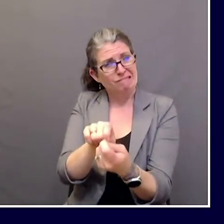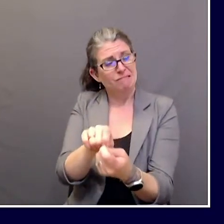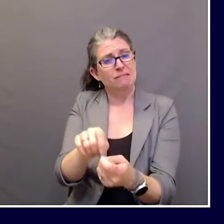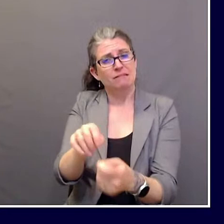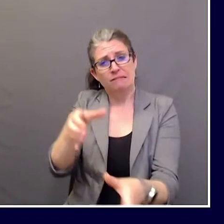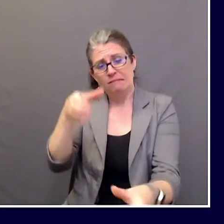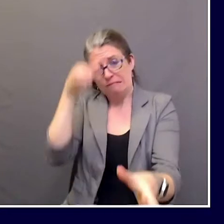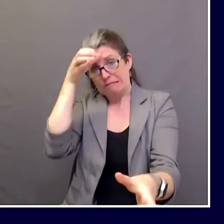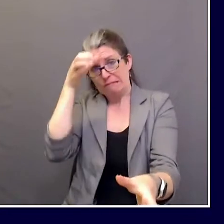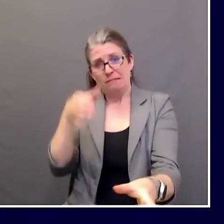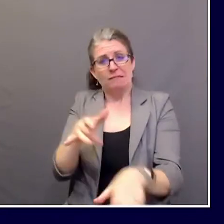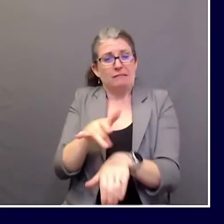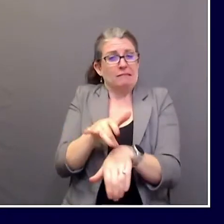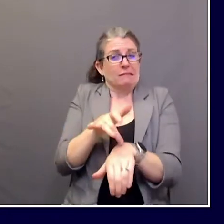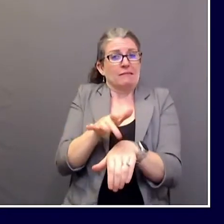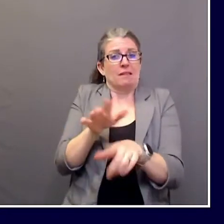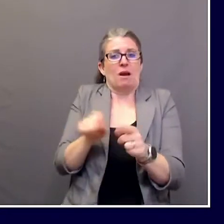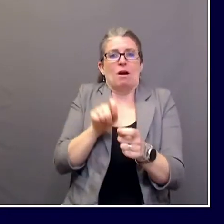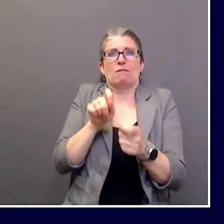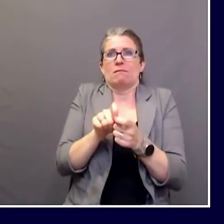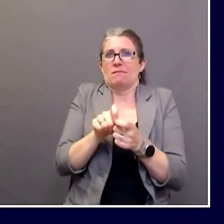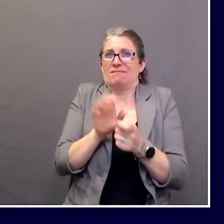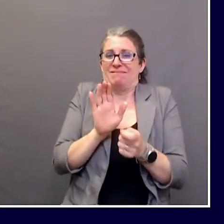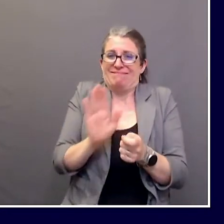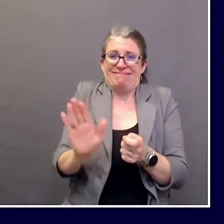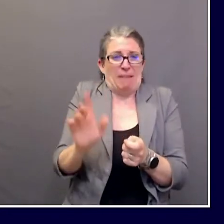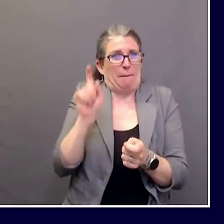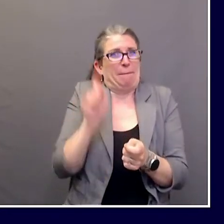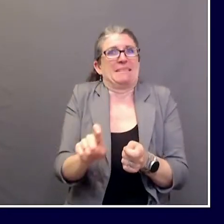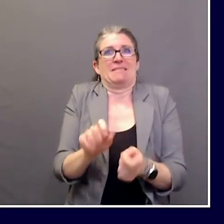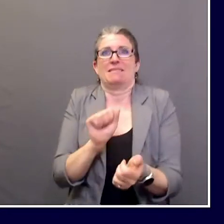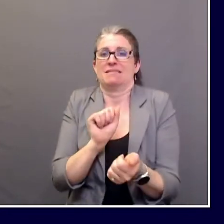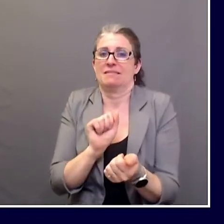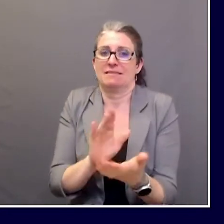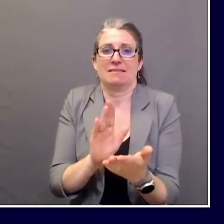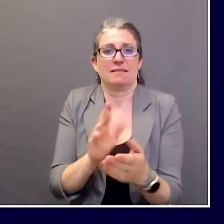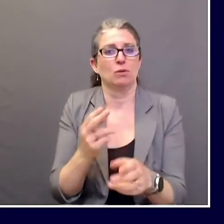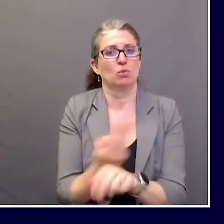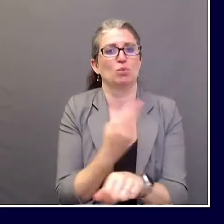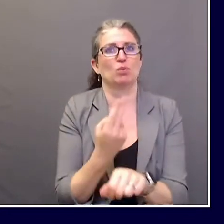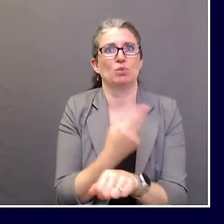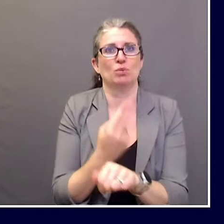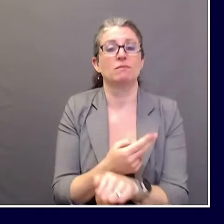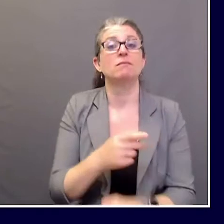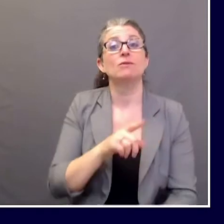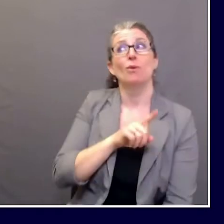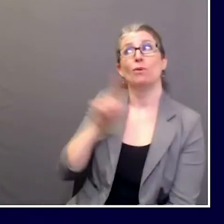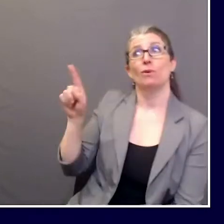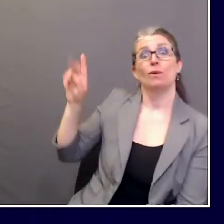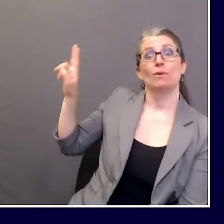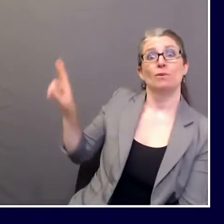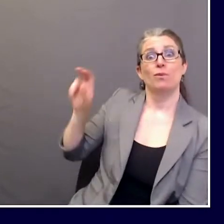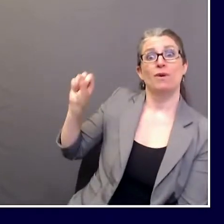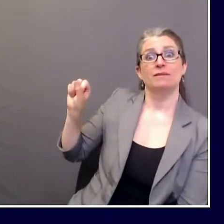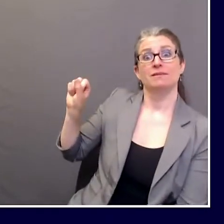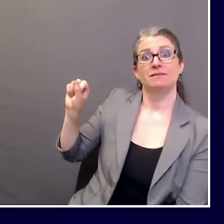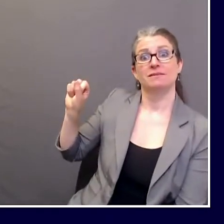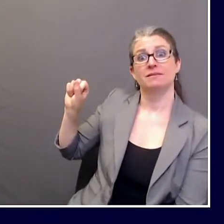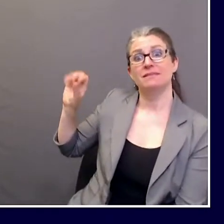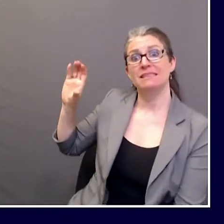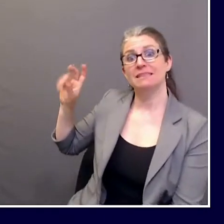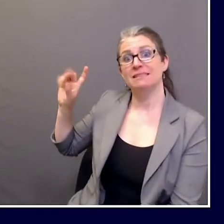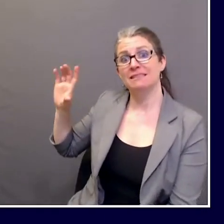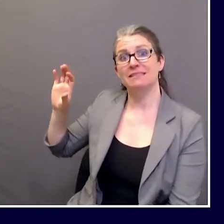recommendations on what we know right now. So that's the reason, I think, behind the pause, based on what I've been briefed, certainly the reason